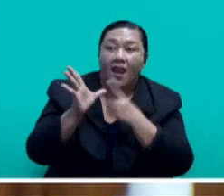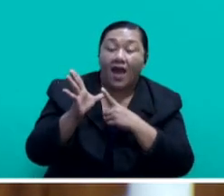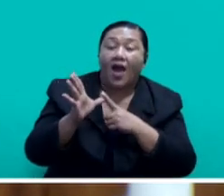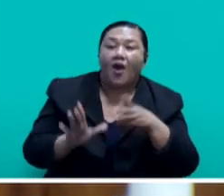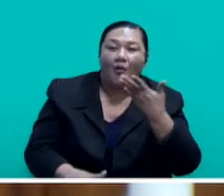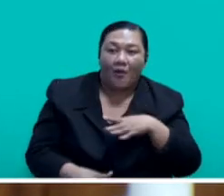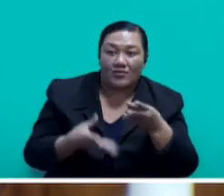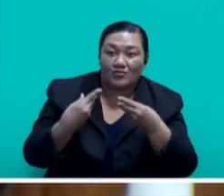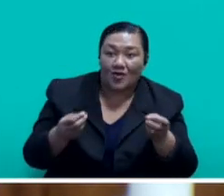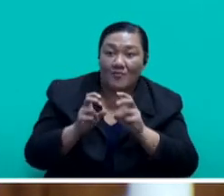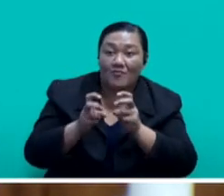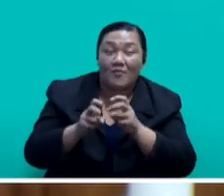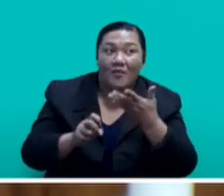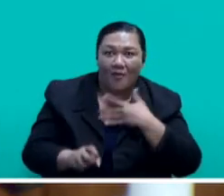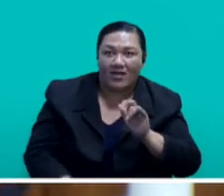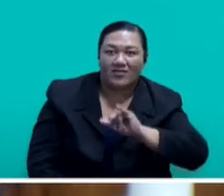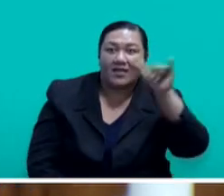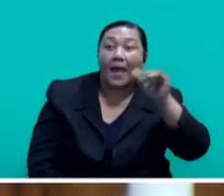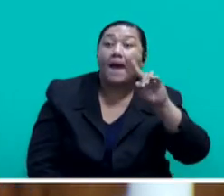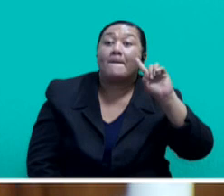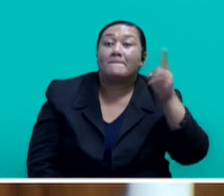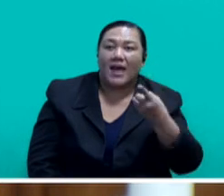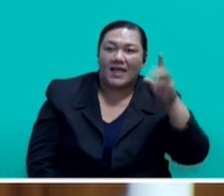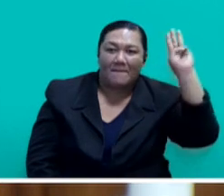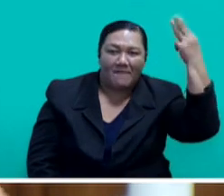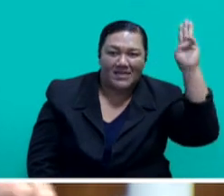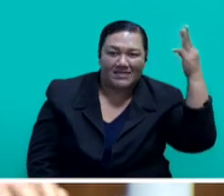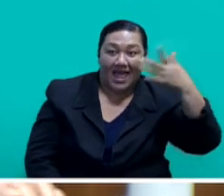travel to Geneva. But his master had other ideas.